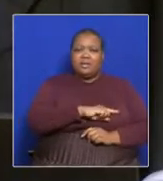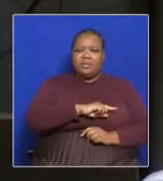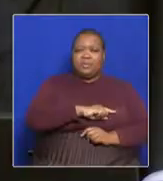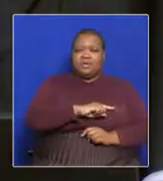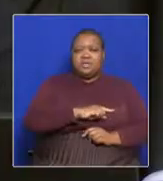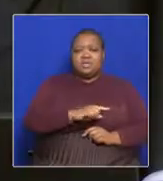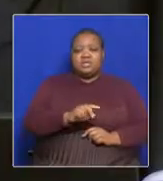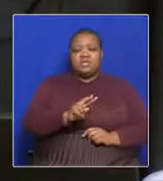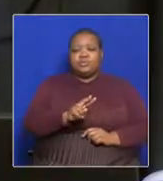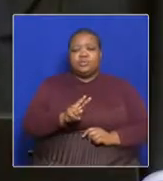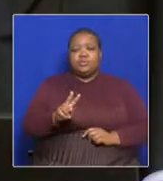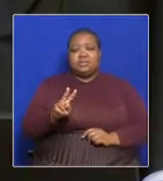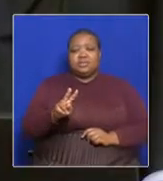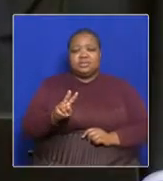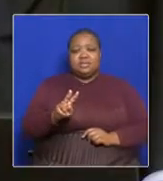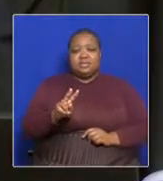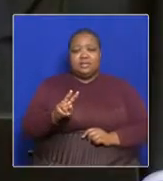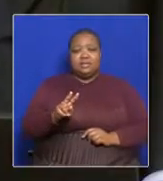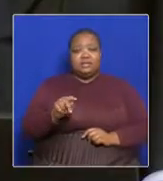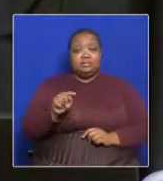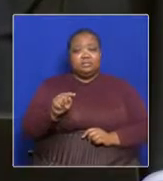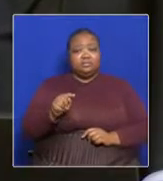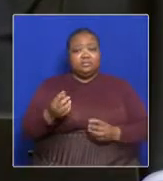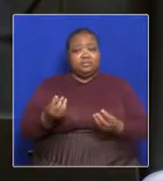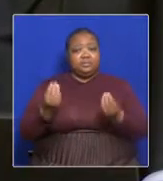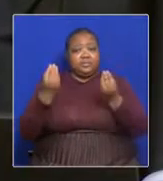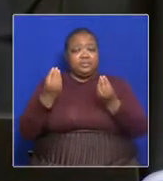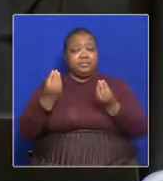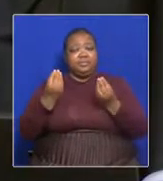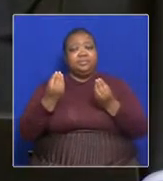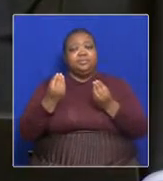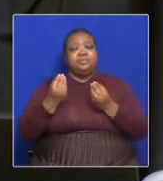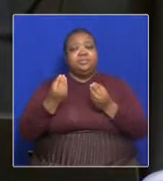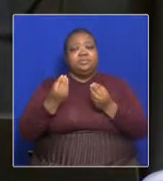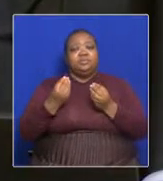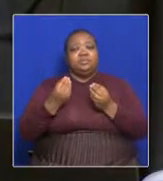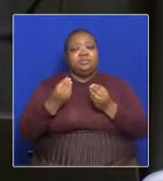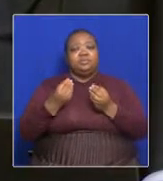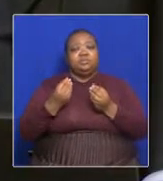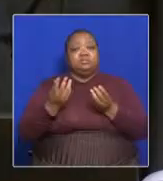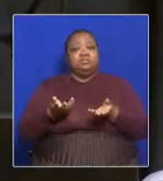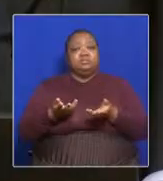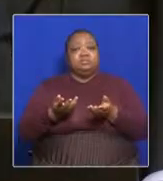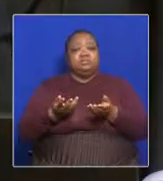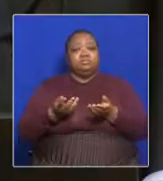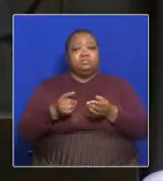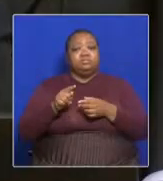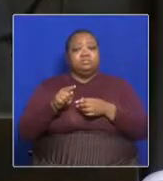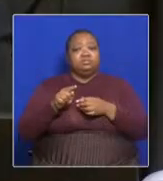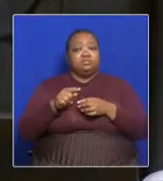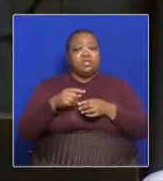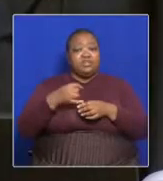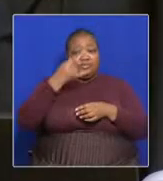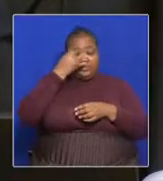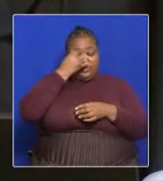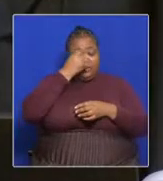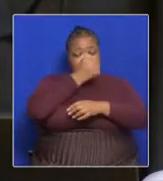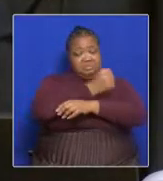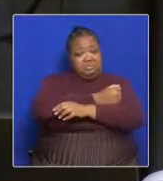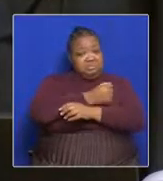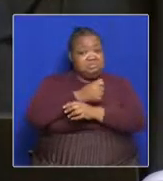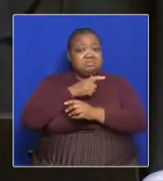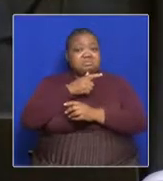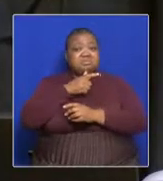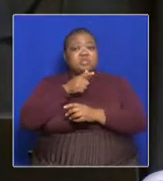22nd, you got the consignment that you were told was in the